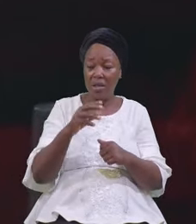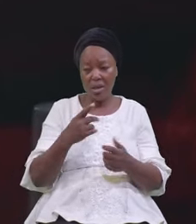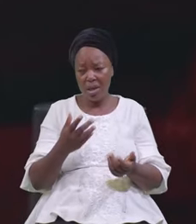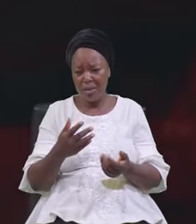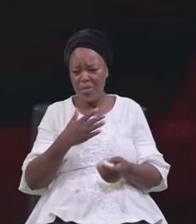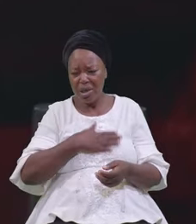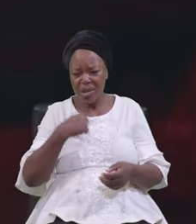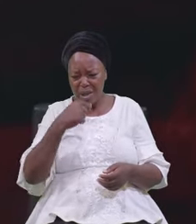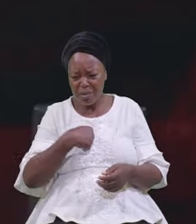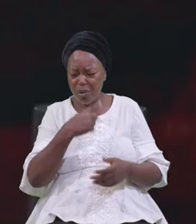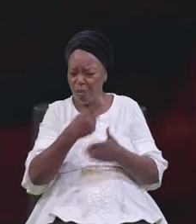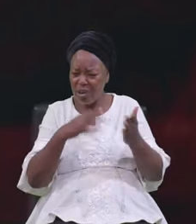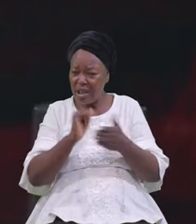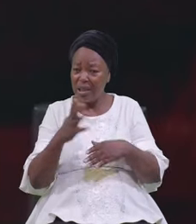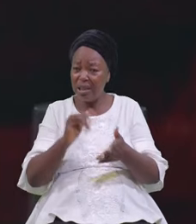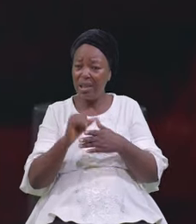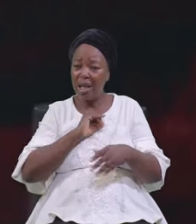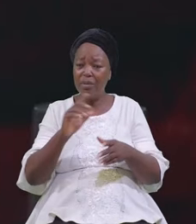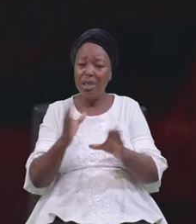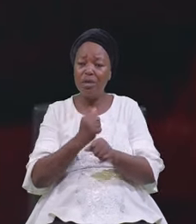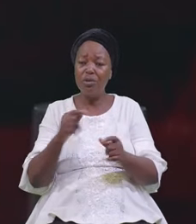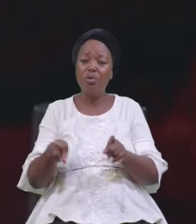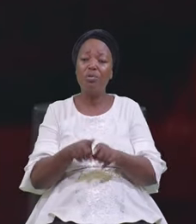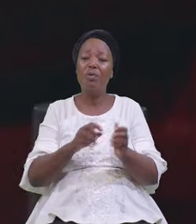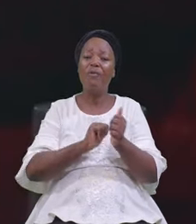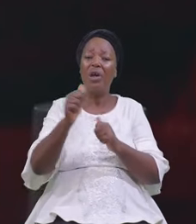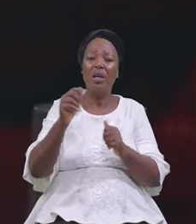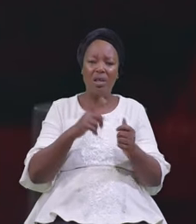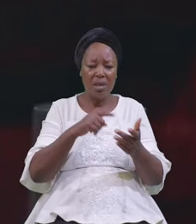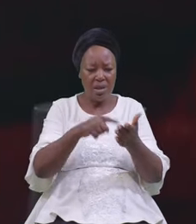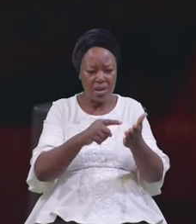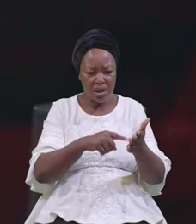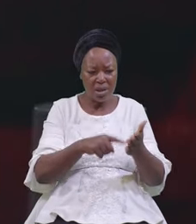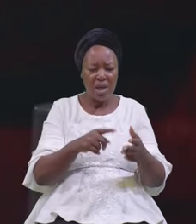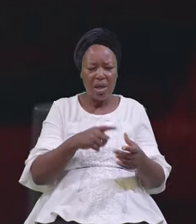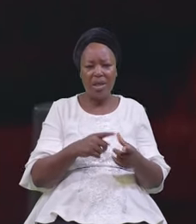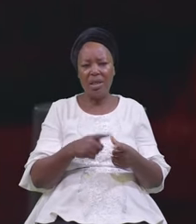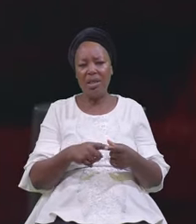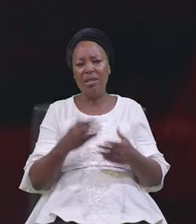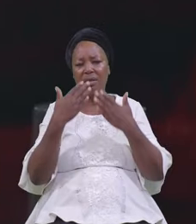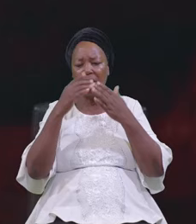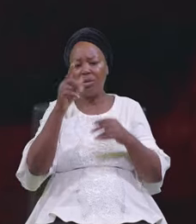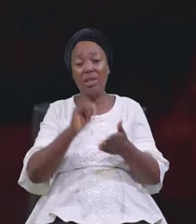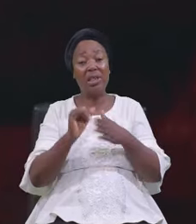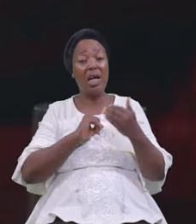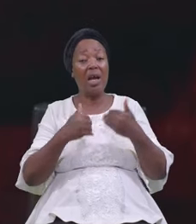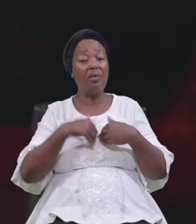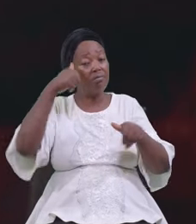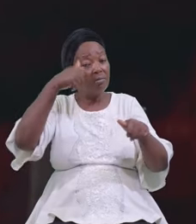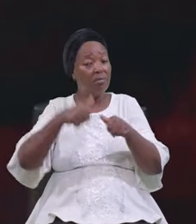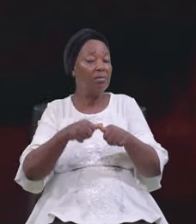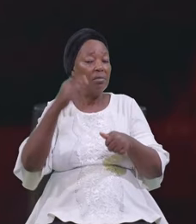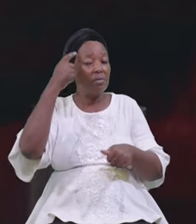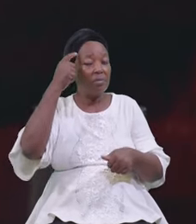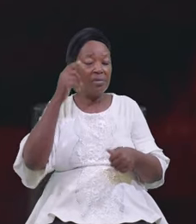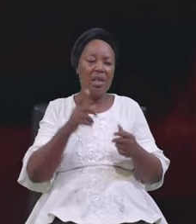said, this, this, and this. And thank God I had, you know, a retentive. I said, sir, this is